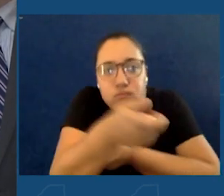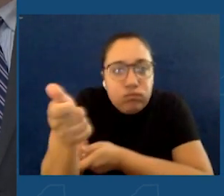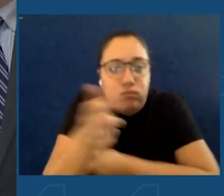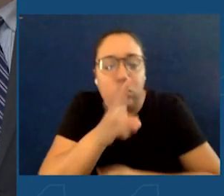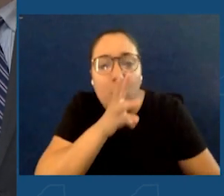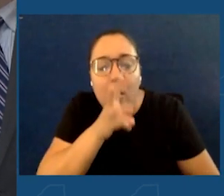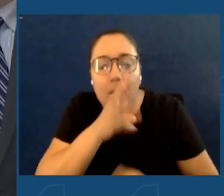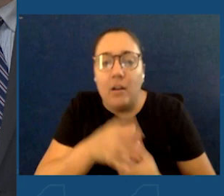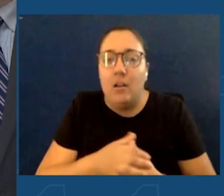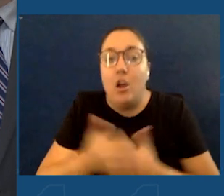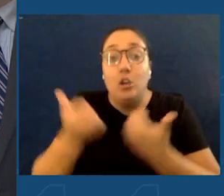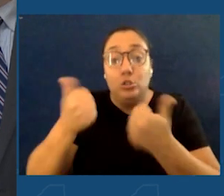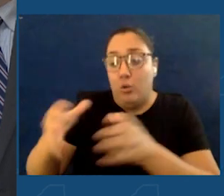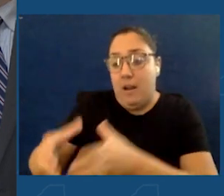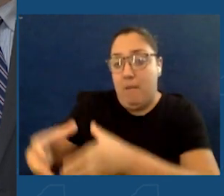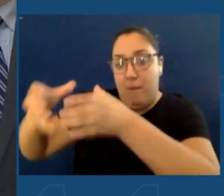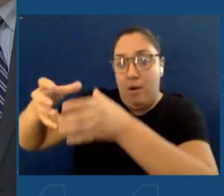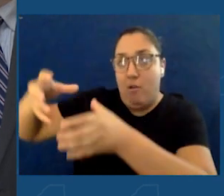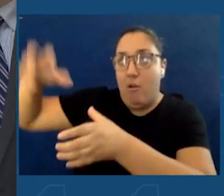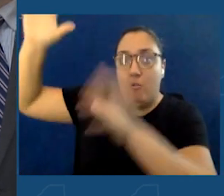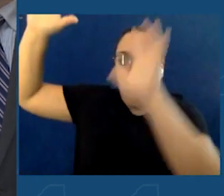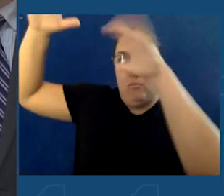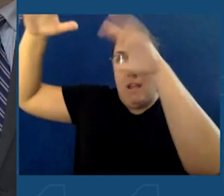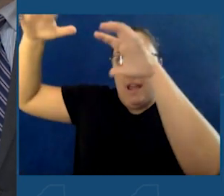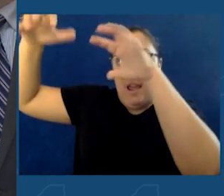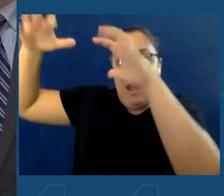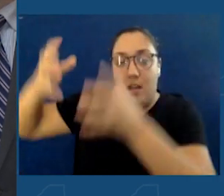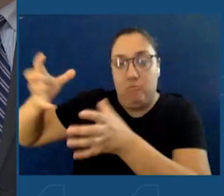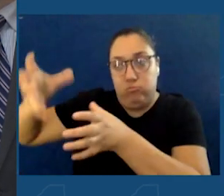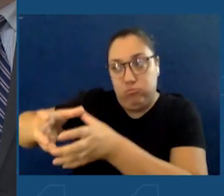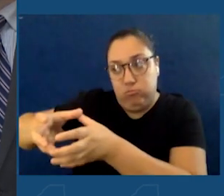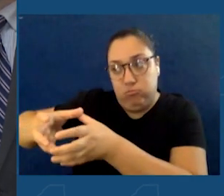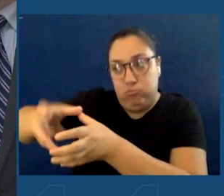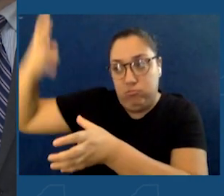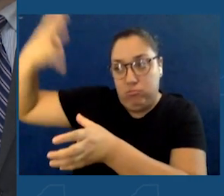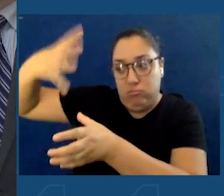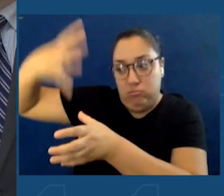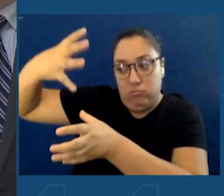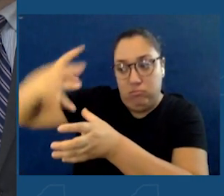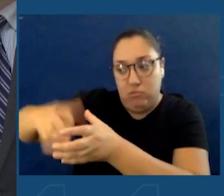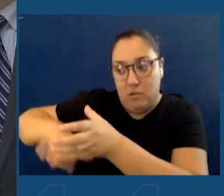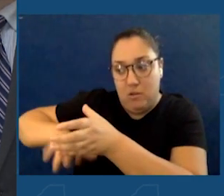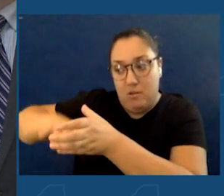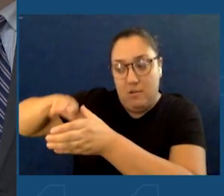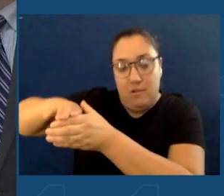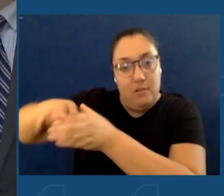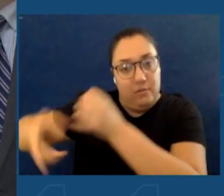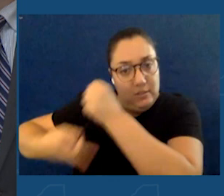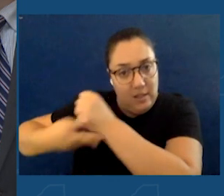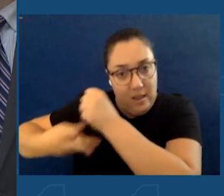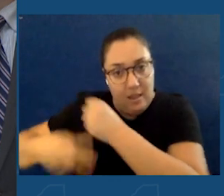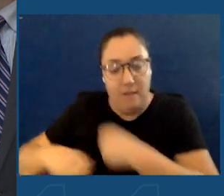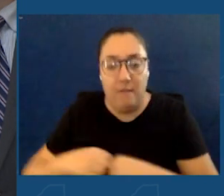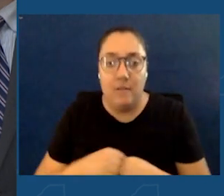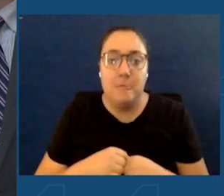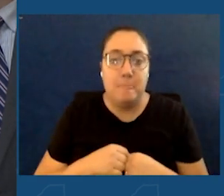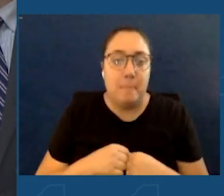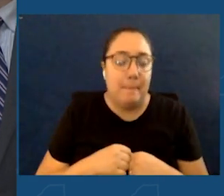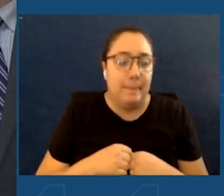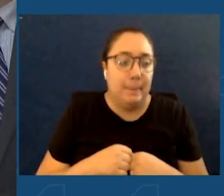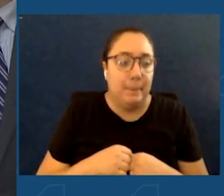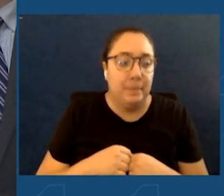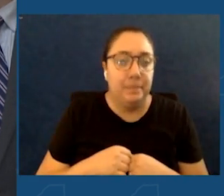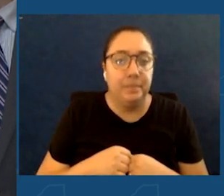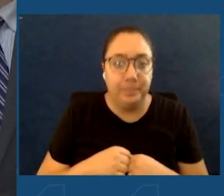Raise lawnmower to higher, it doesn't always have to be this short. You can raise up the mower cutting levels as well.